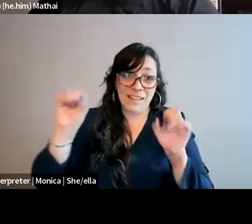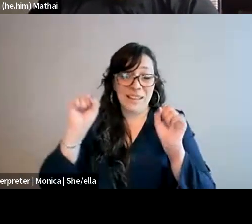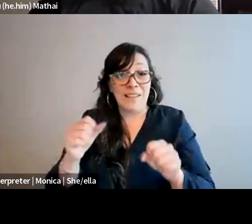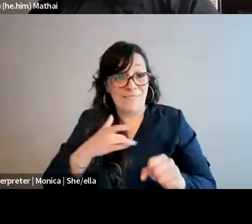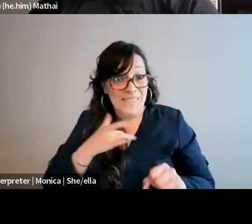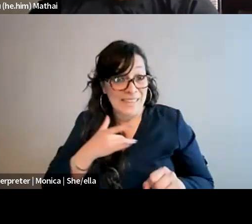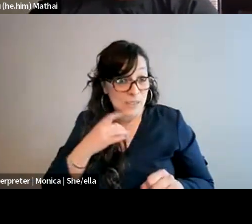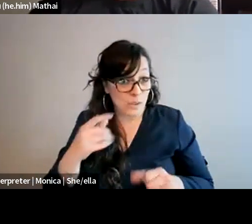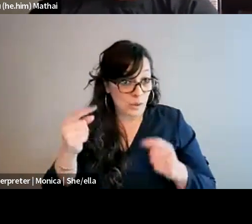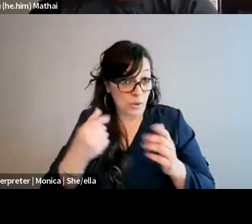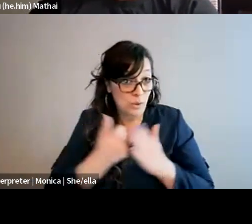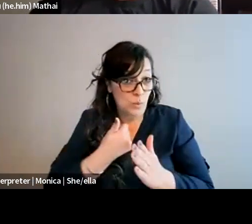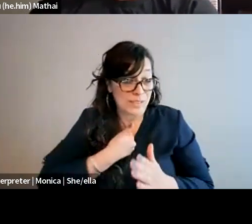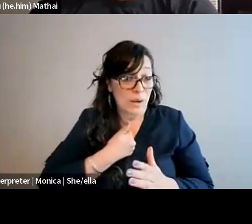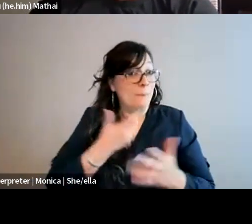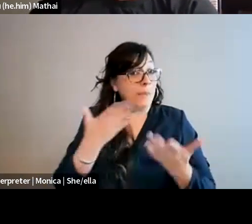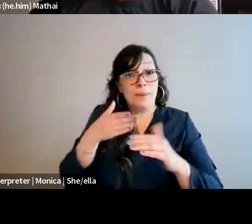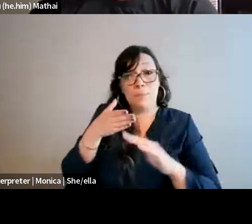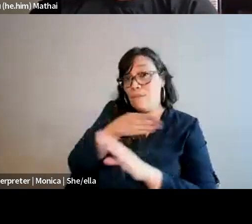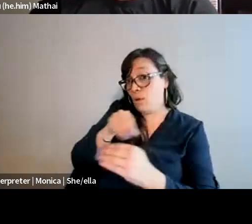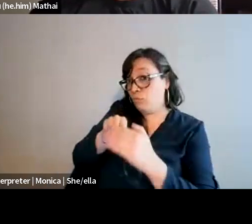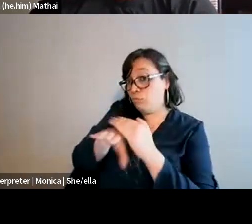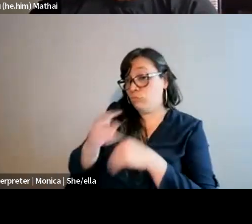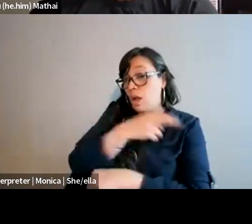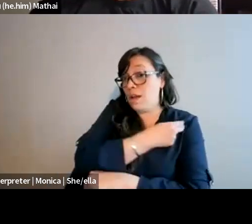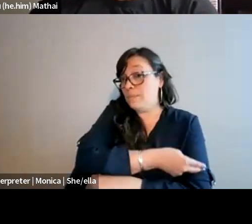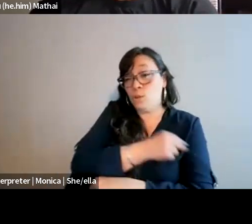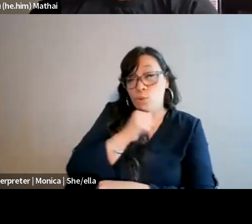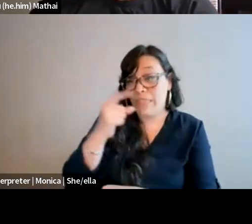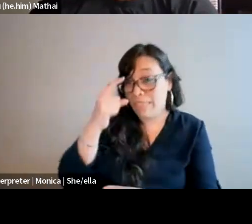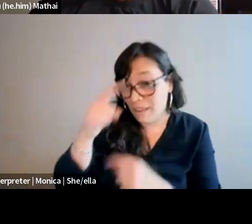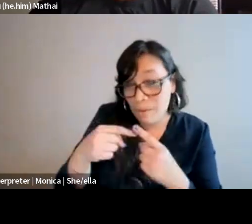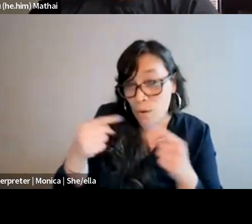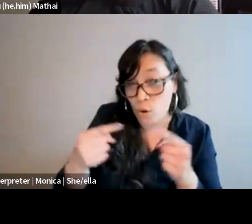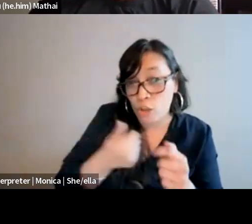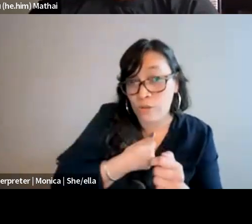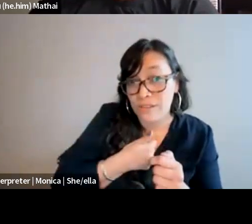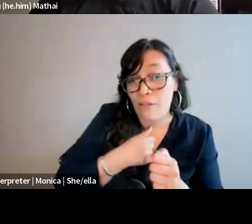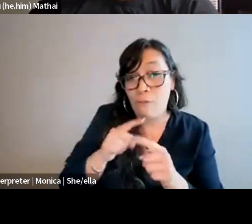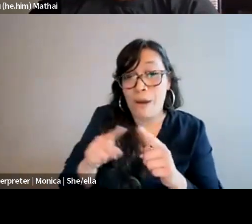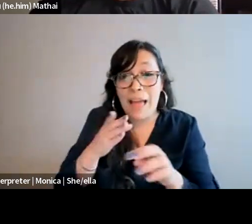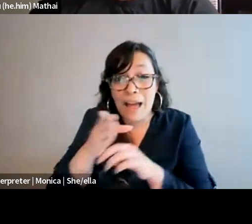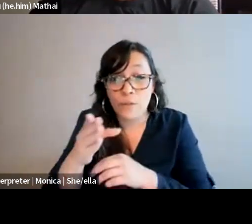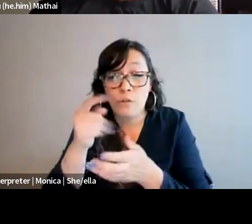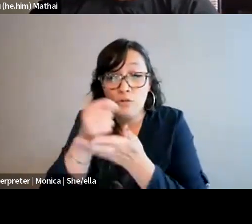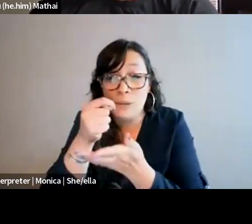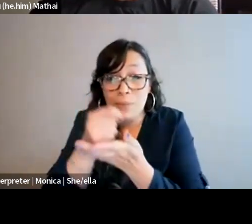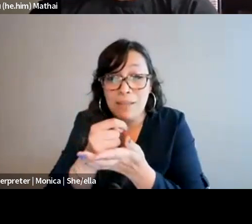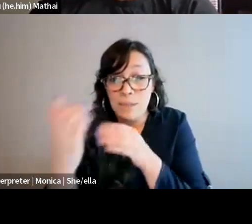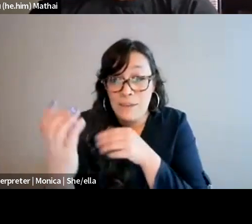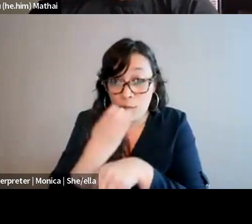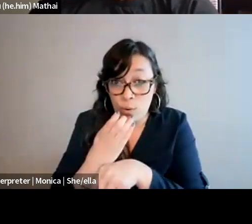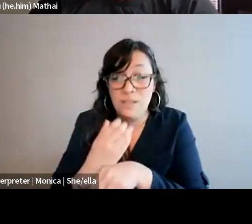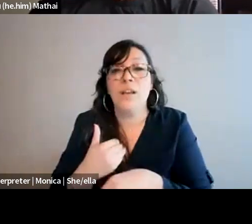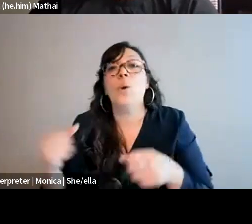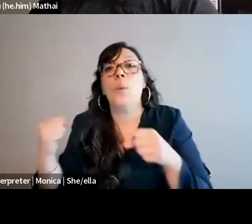being suicidal, even if you didn't even come in with that at all, if that was not even your thing, because of the treatment you received, you're more likely